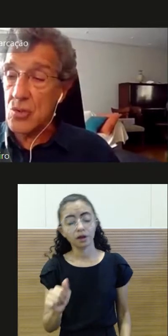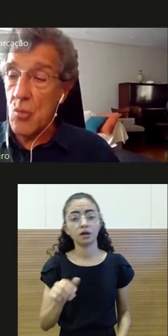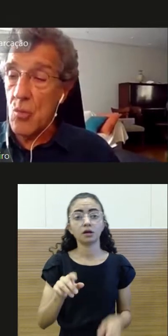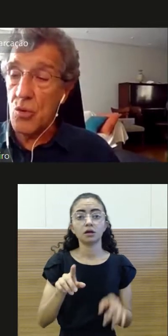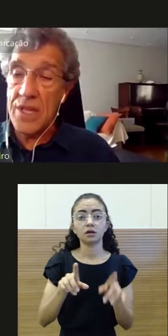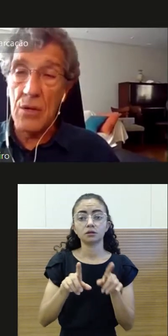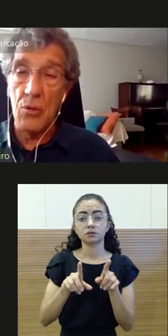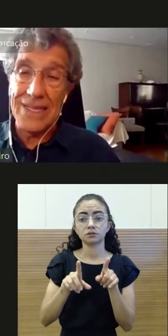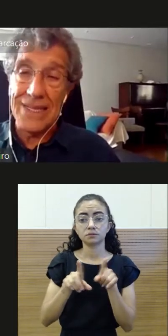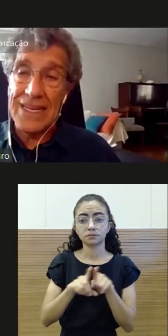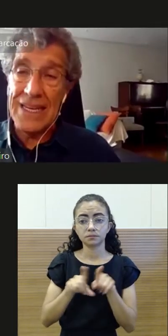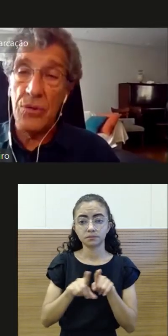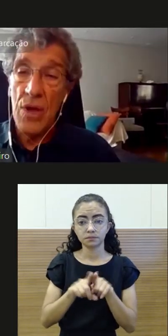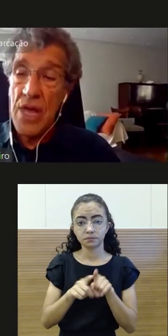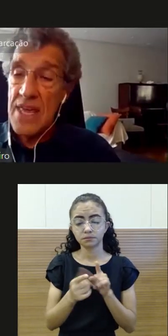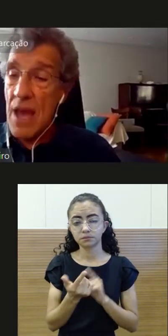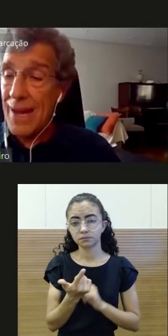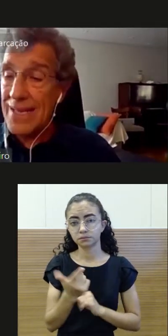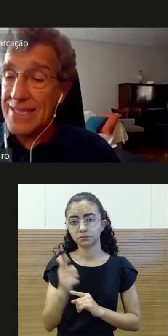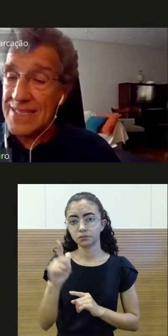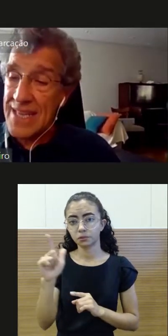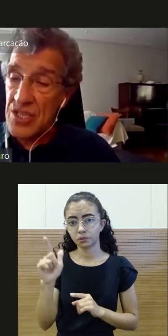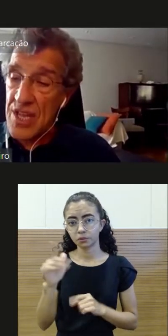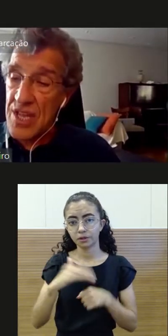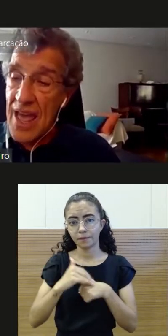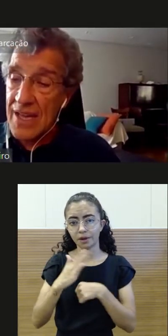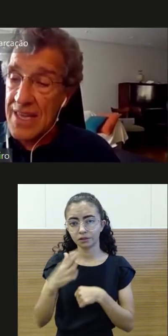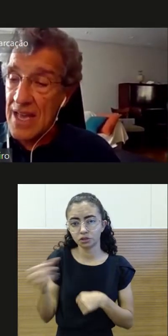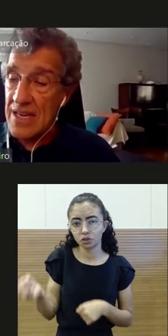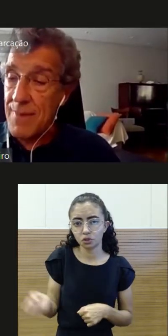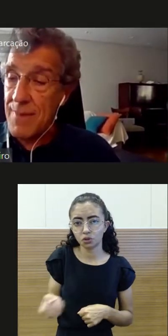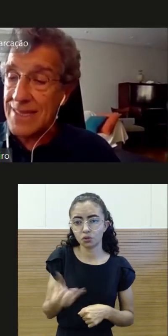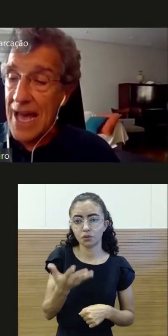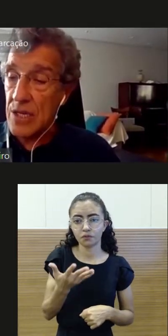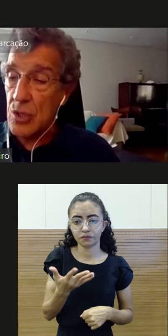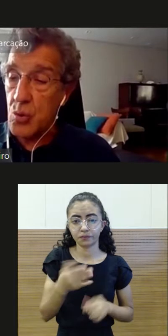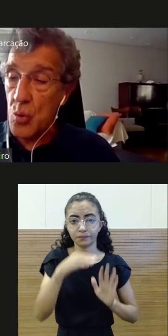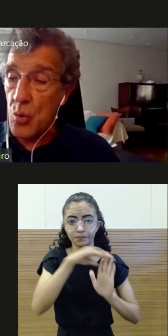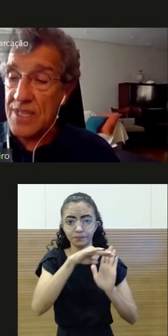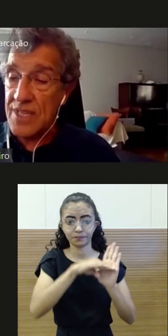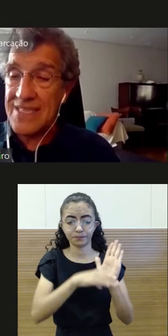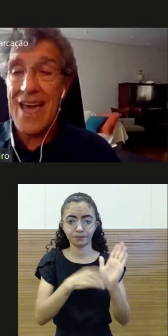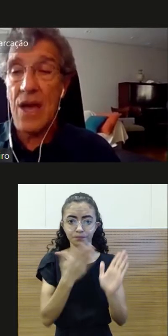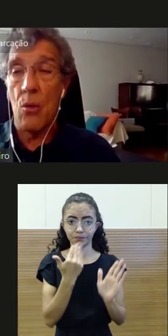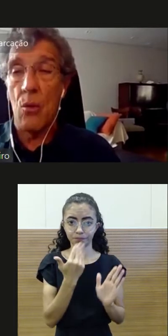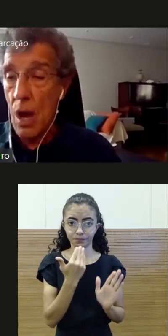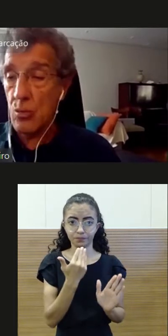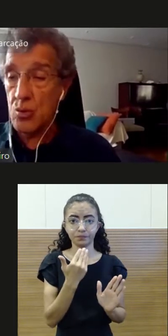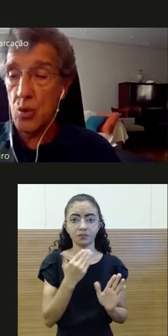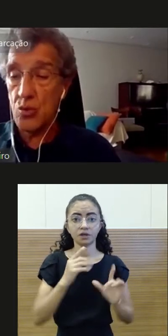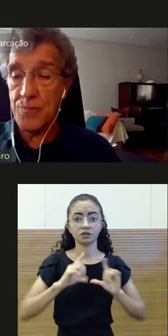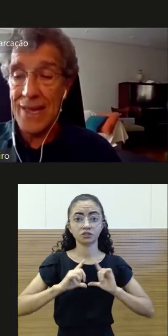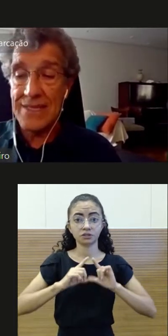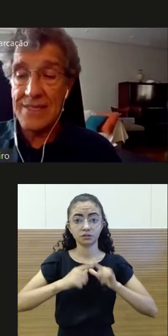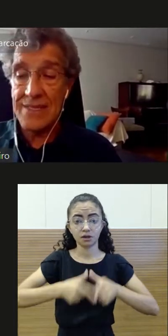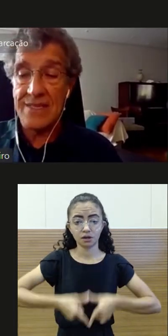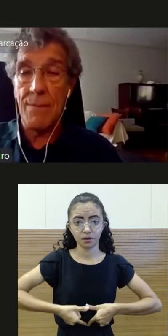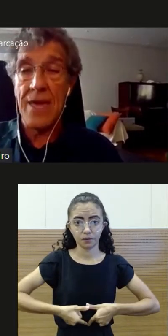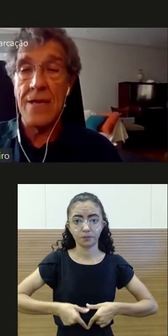Paraguay, Ecuador. These are very similar to the Brazilian, and the most recent is